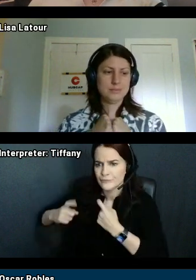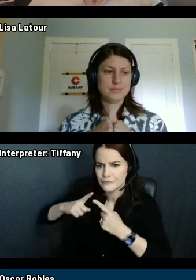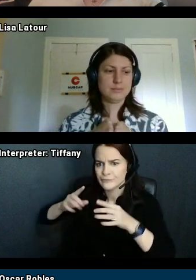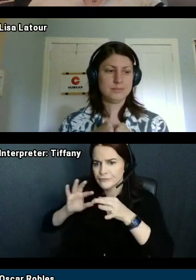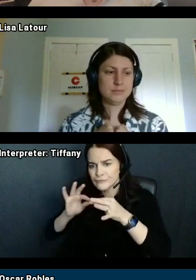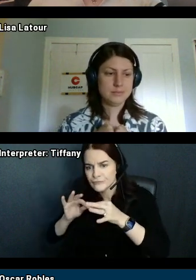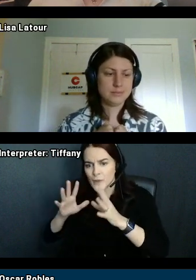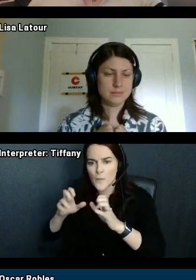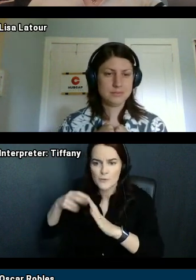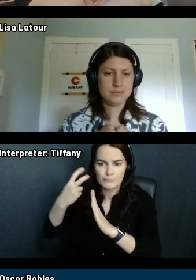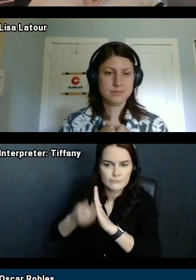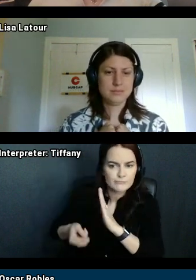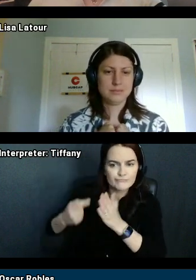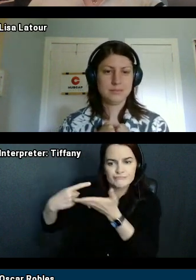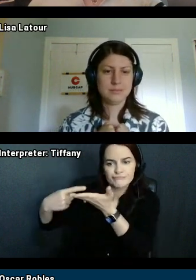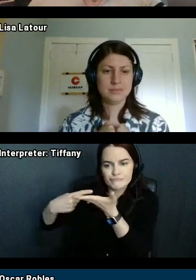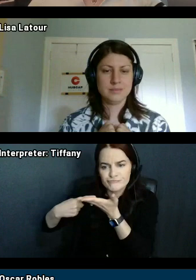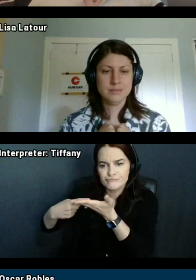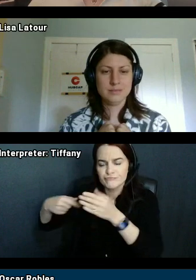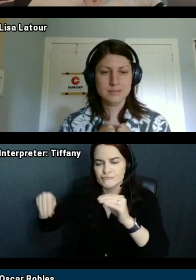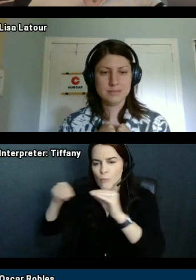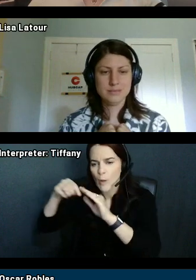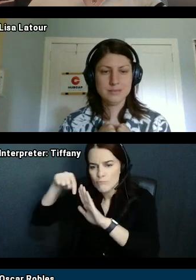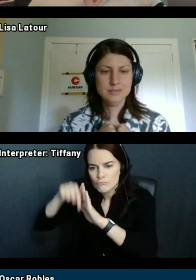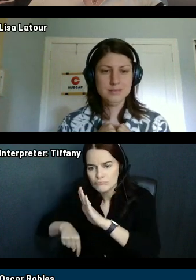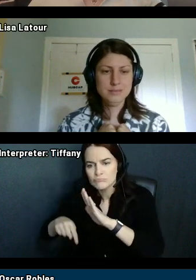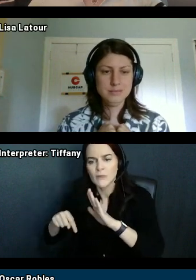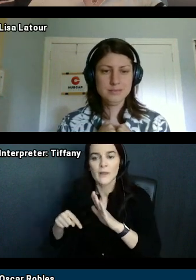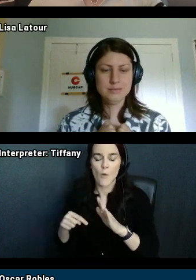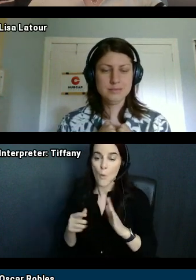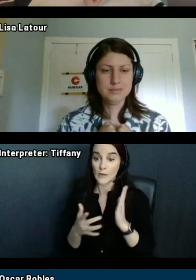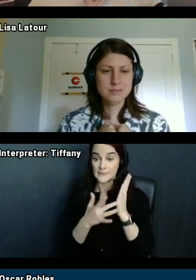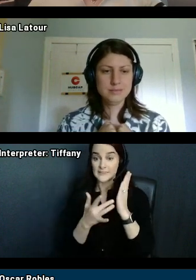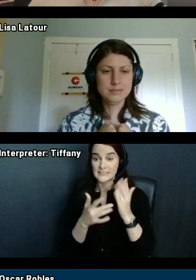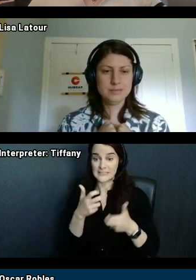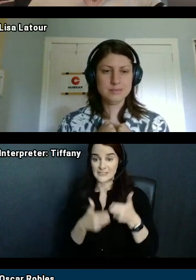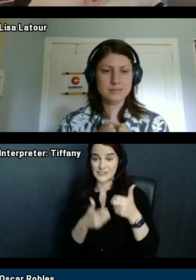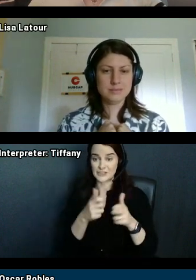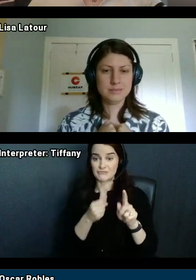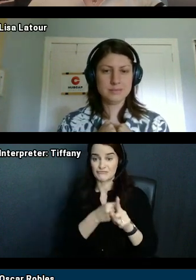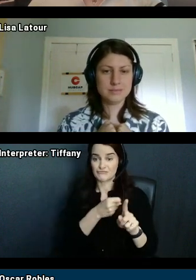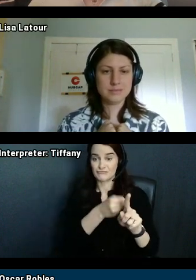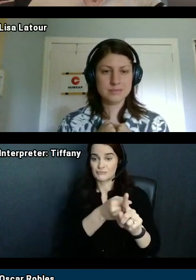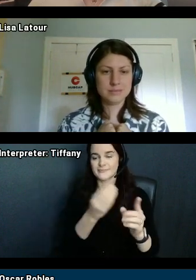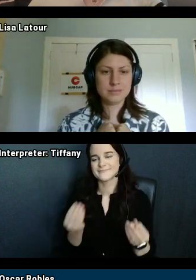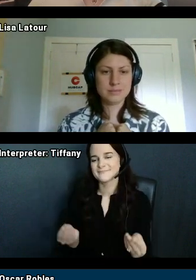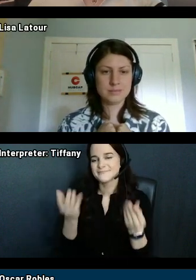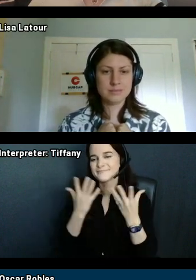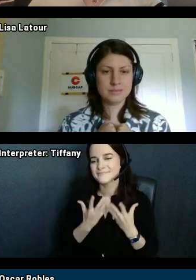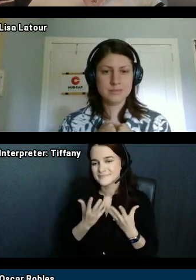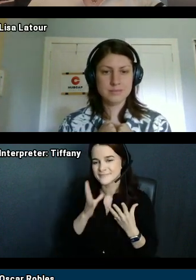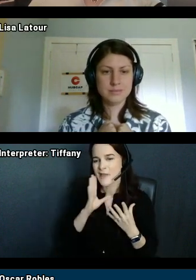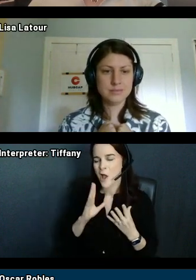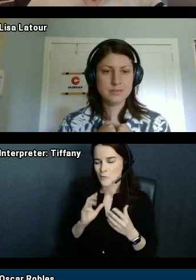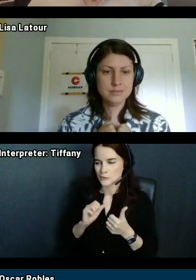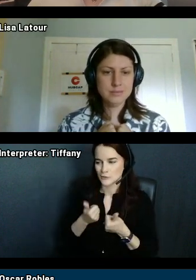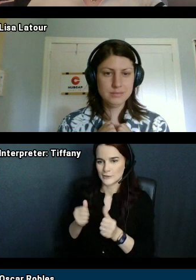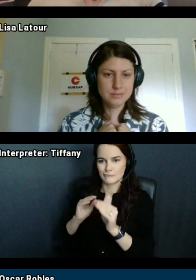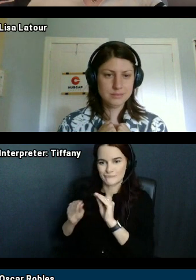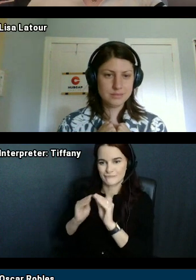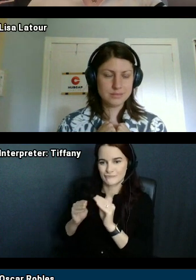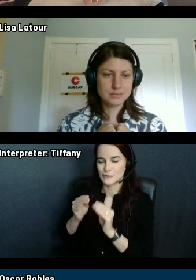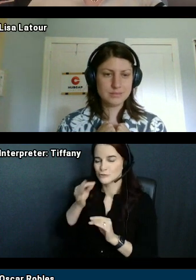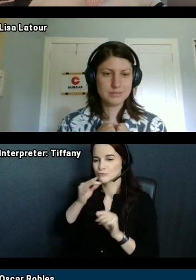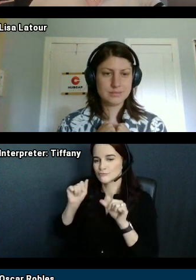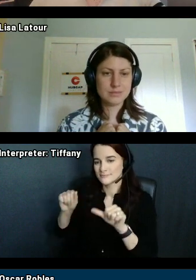little bit deeper into, don't hesitate, or technical issues, just let me know and I'll jump on those as soon as possible. And finally, I'm going to